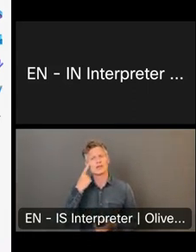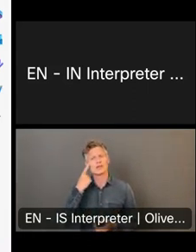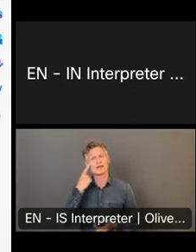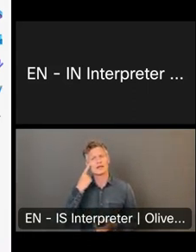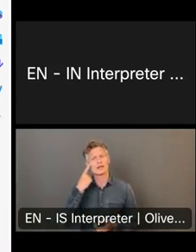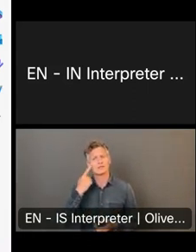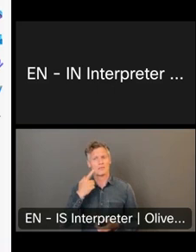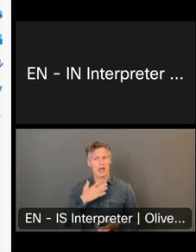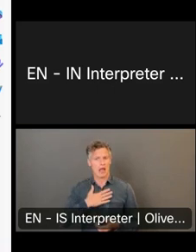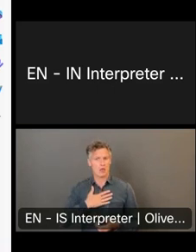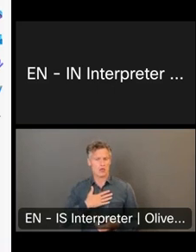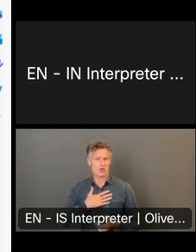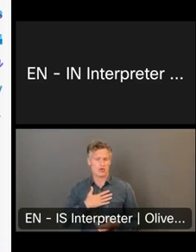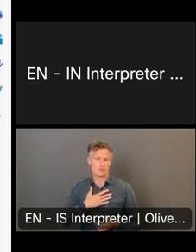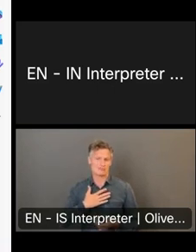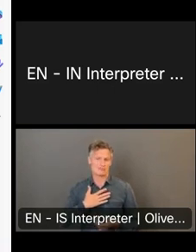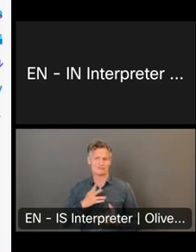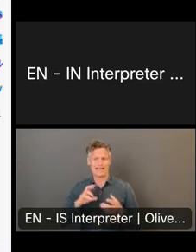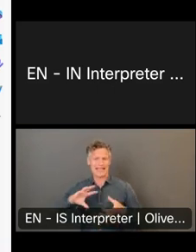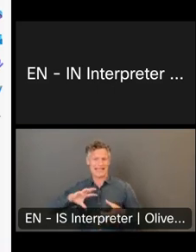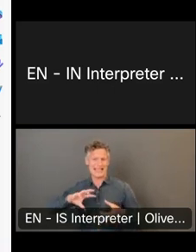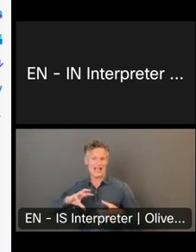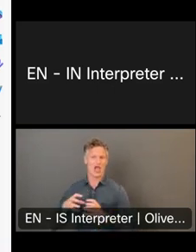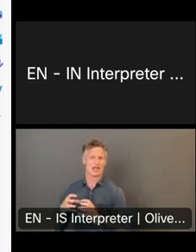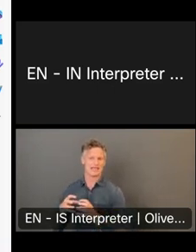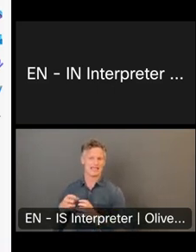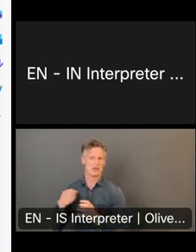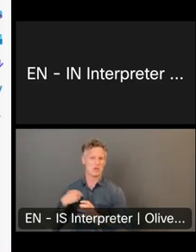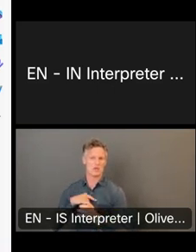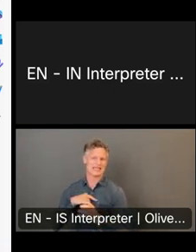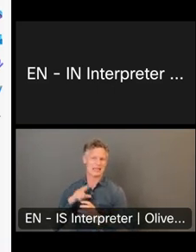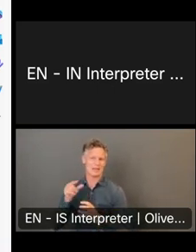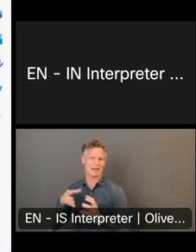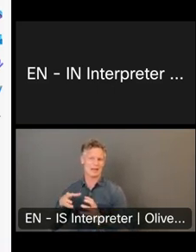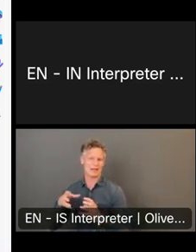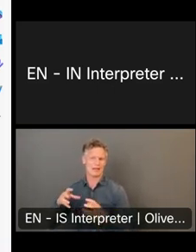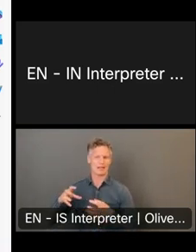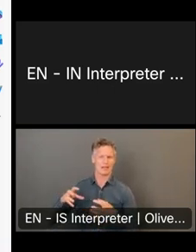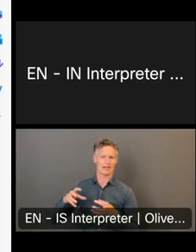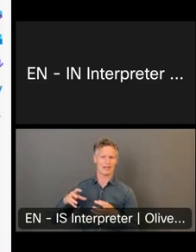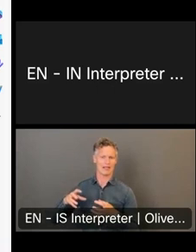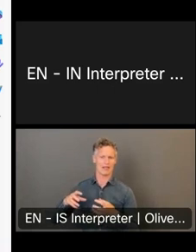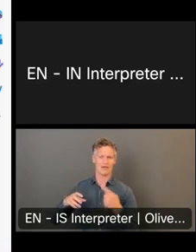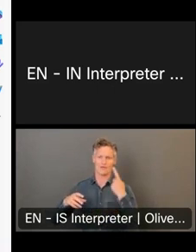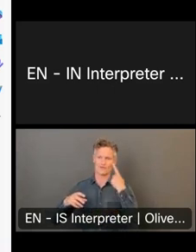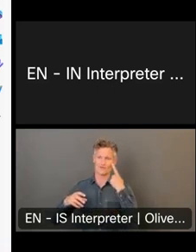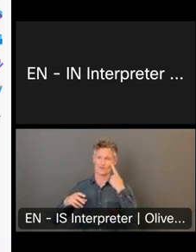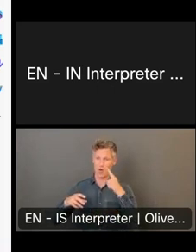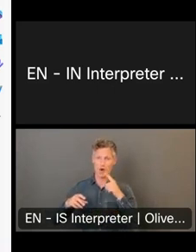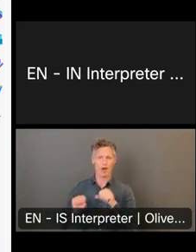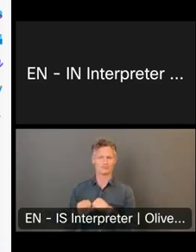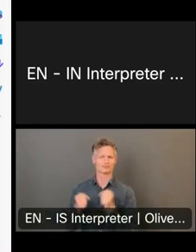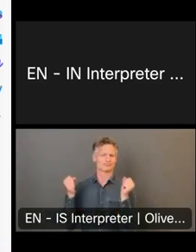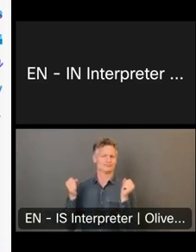we violate economy sometimes just to violate it, or just to